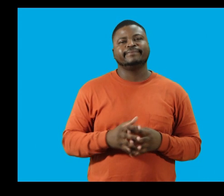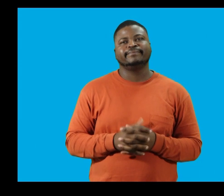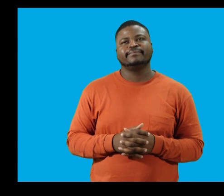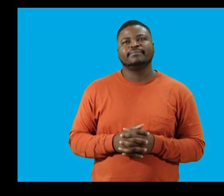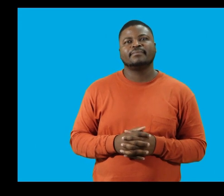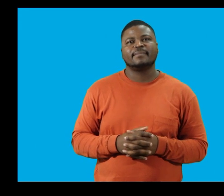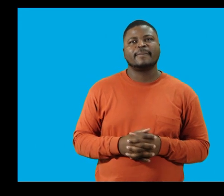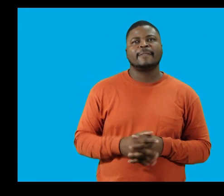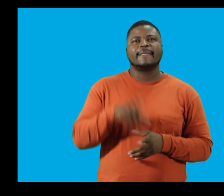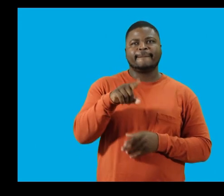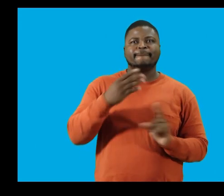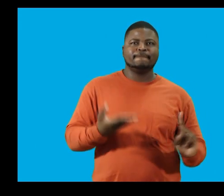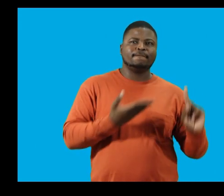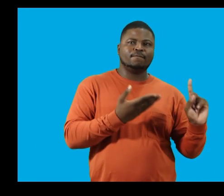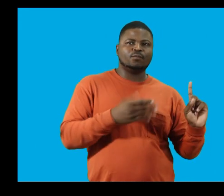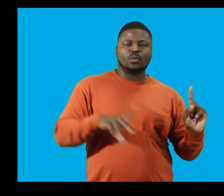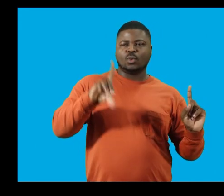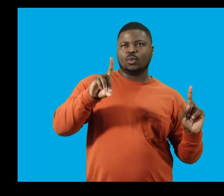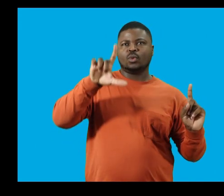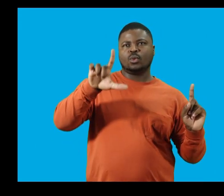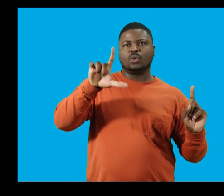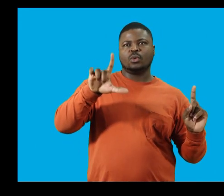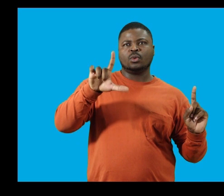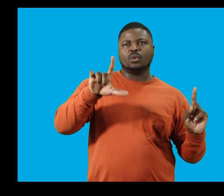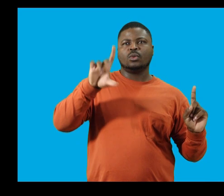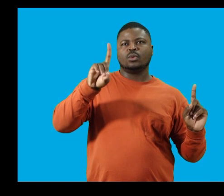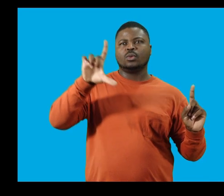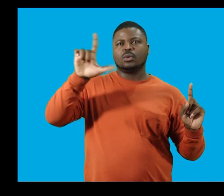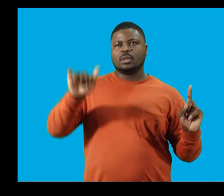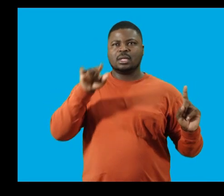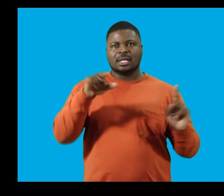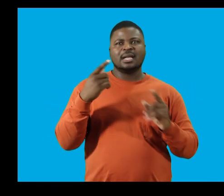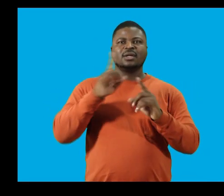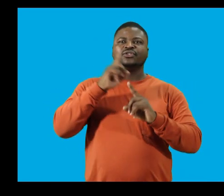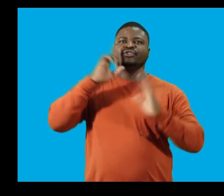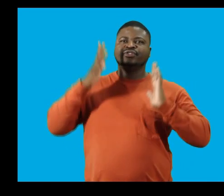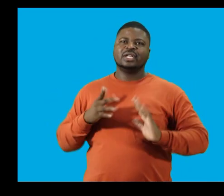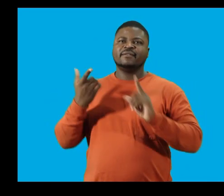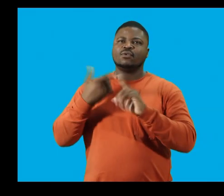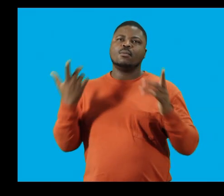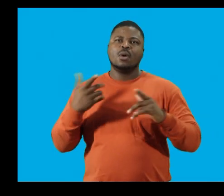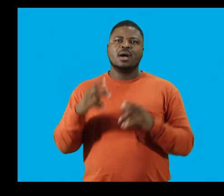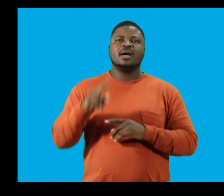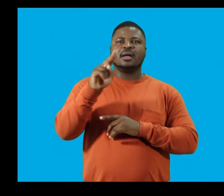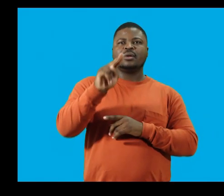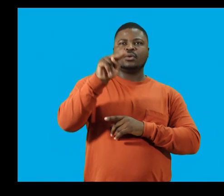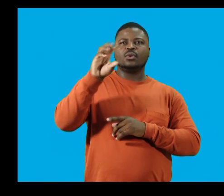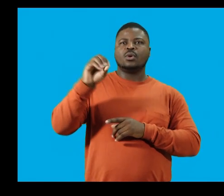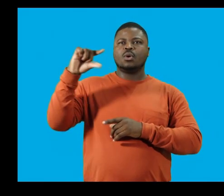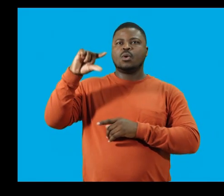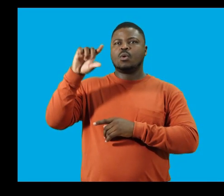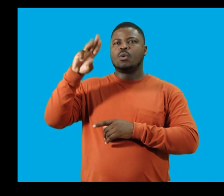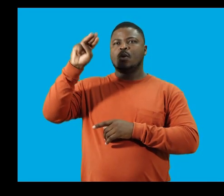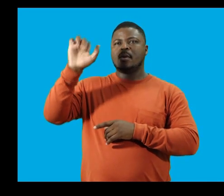2. Ms. Dudla, an educator from Ngoma, decided to use the map which shows the parts